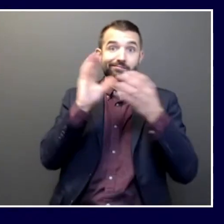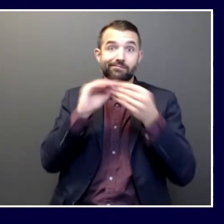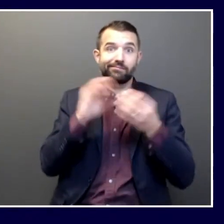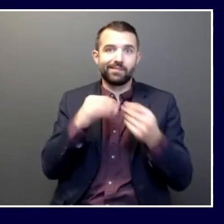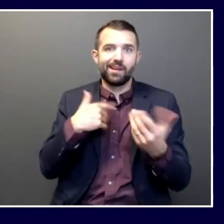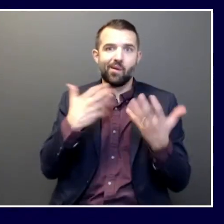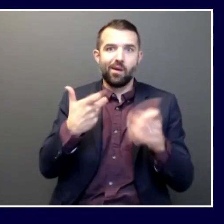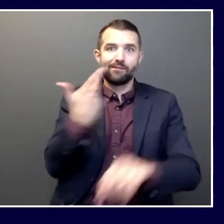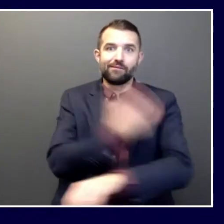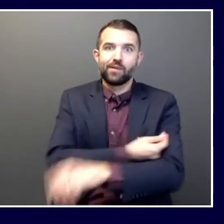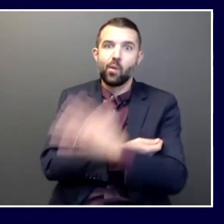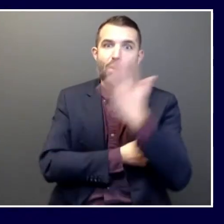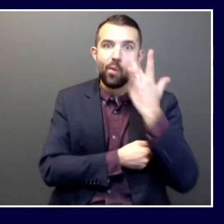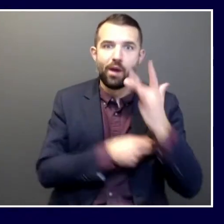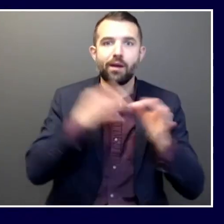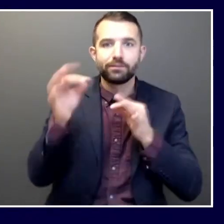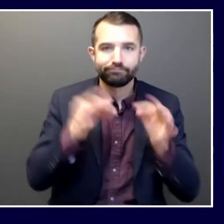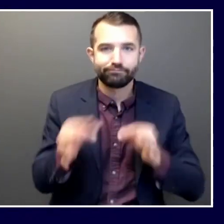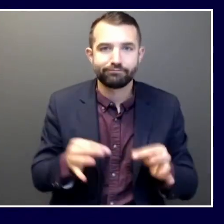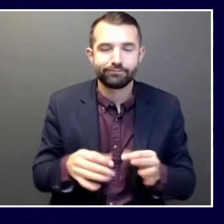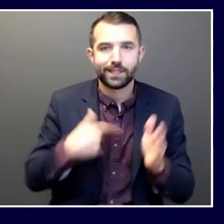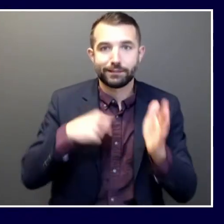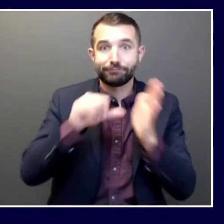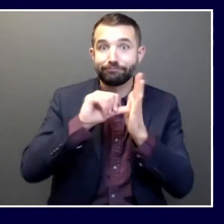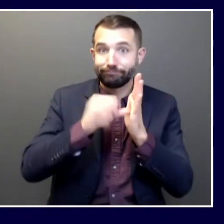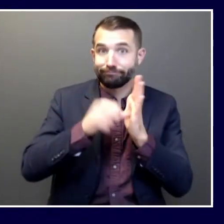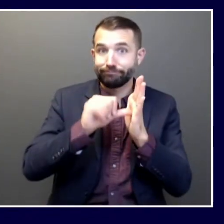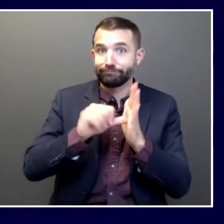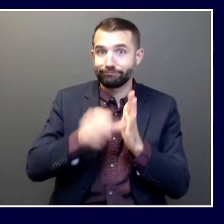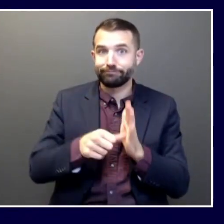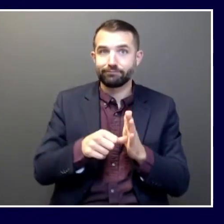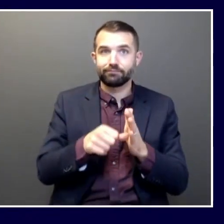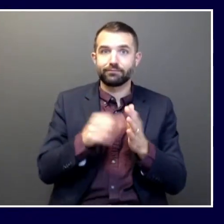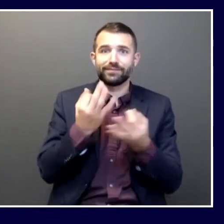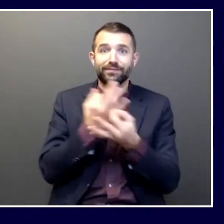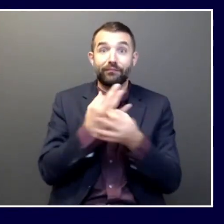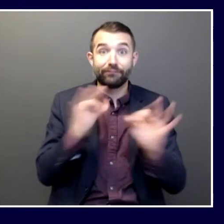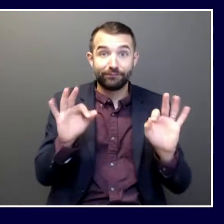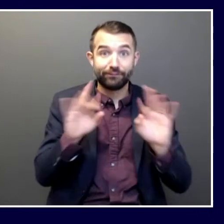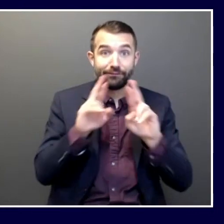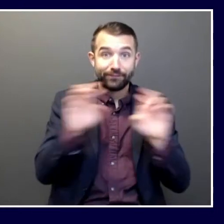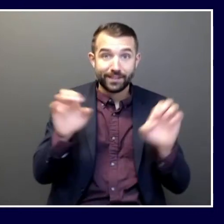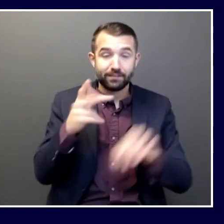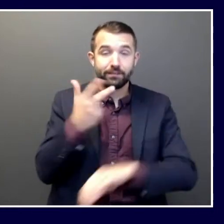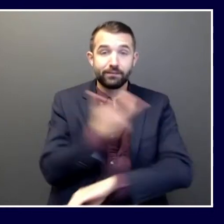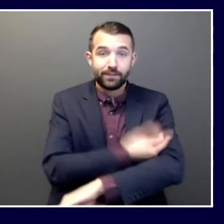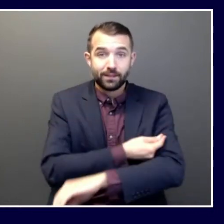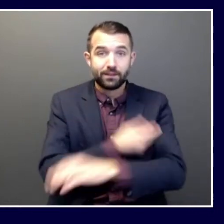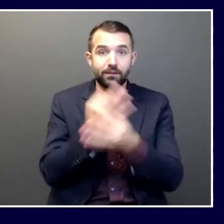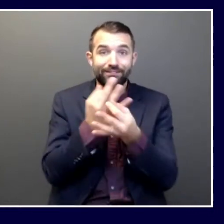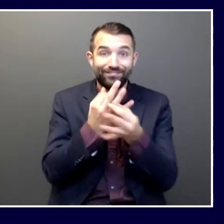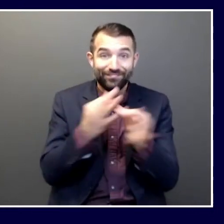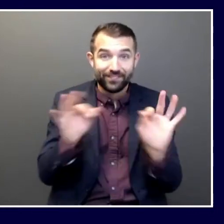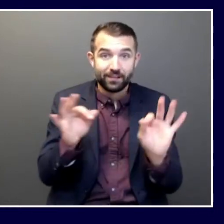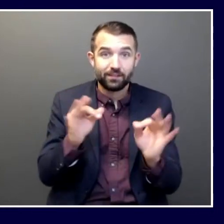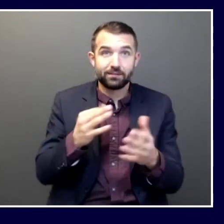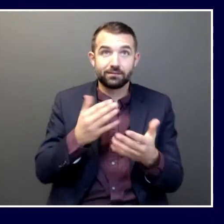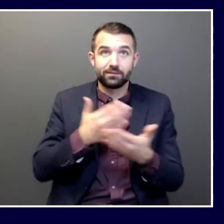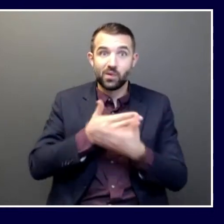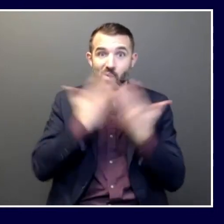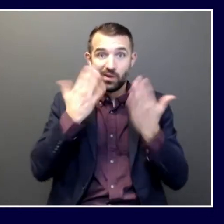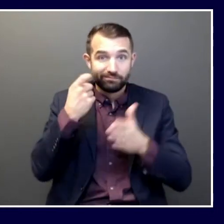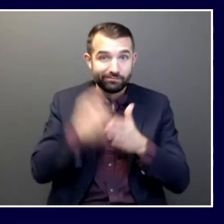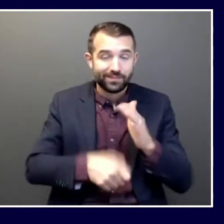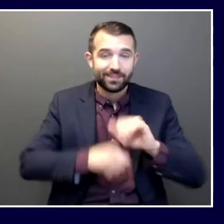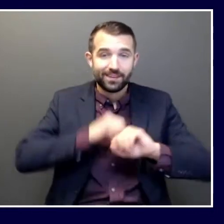free. We continue to say that. There should be no concern about costs. And I think we will reassess when we get through those two phases